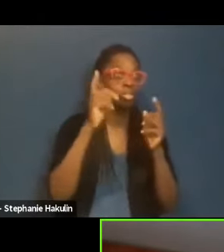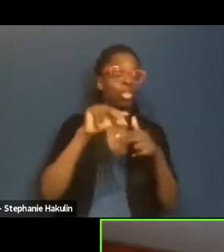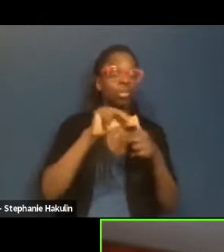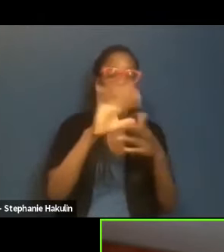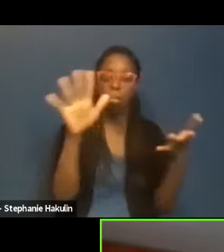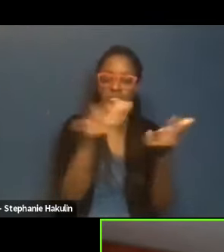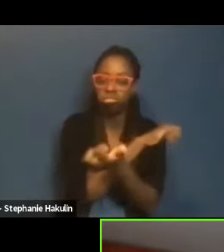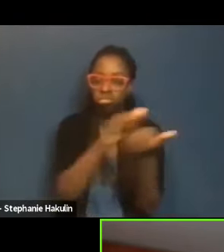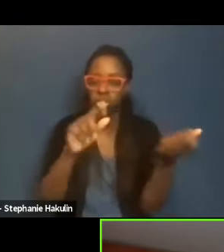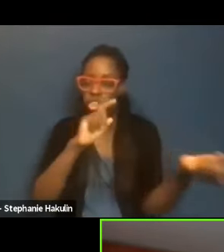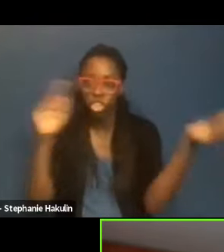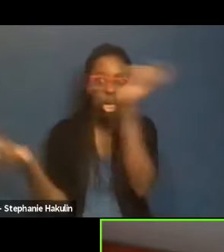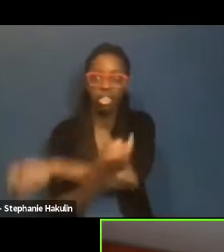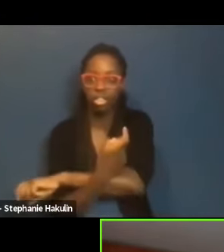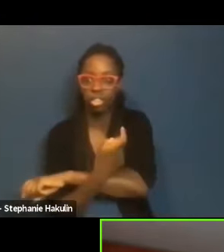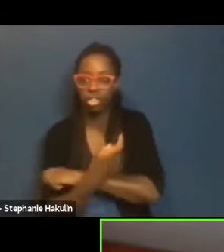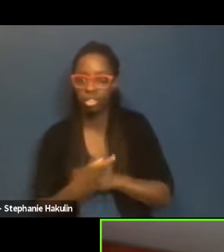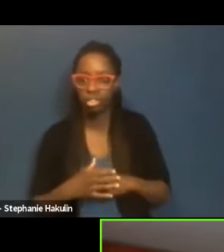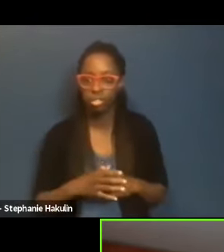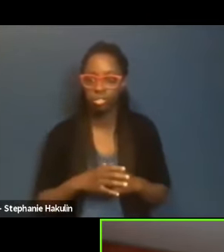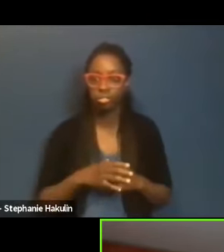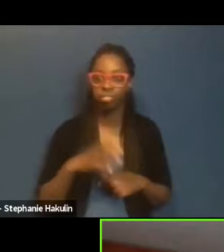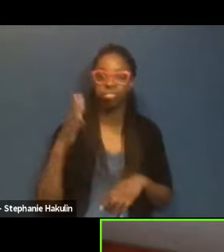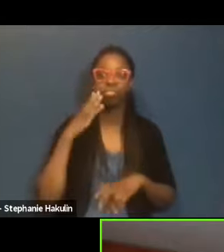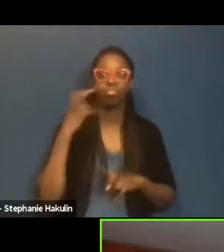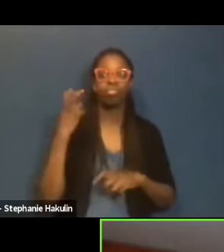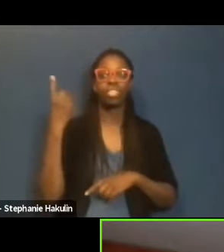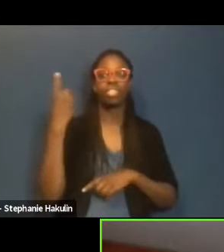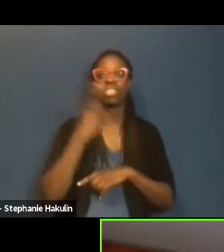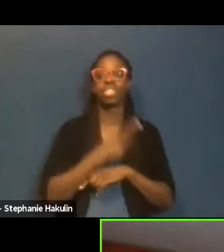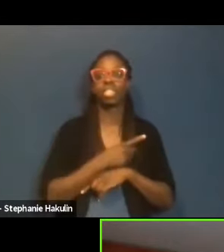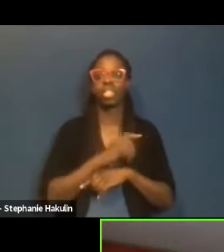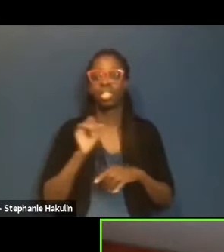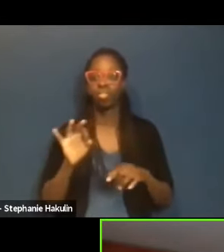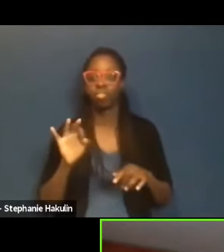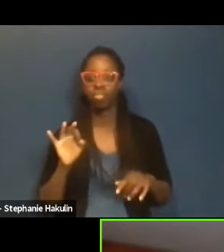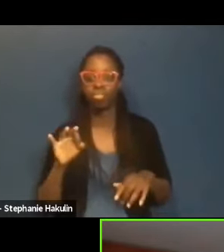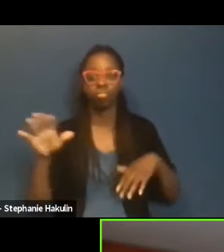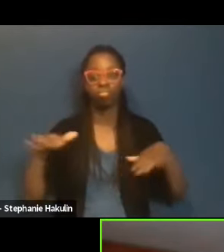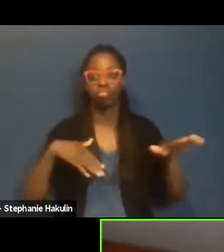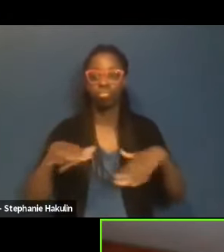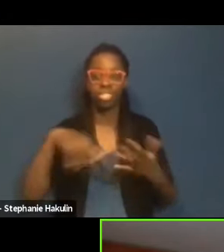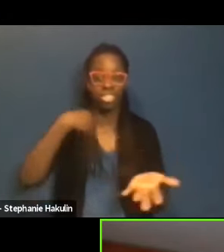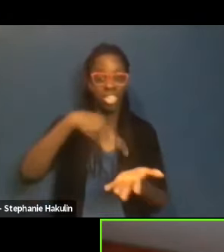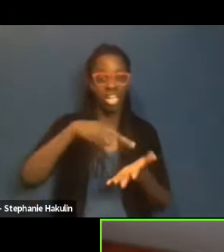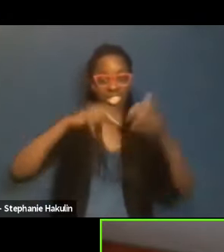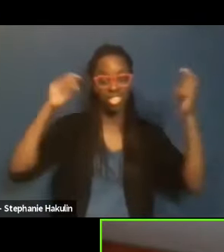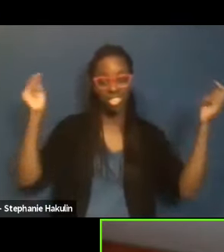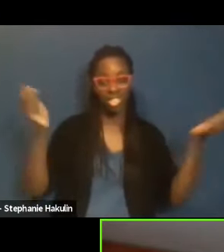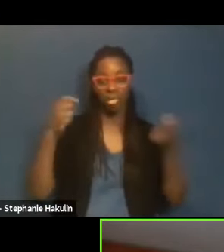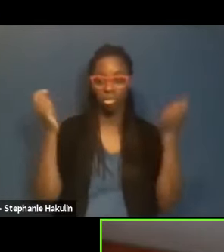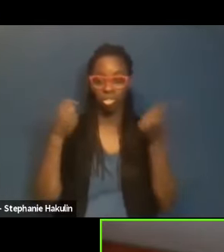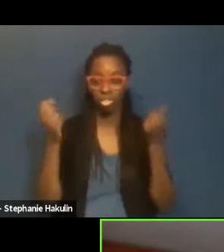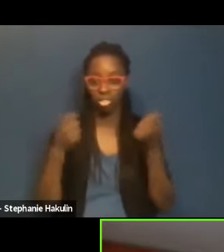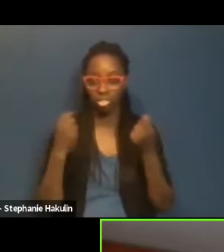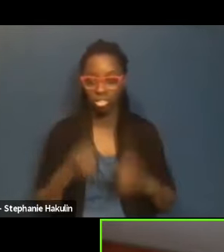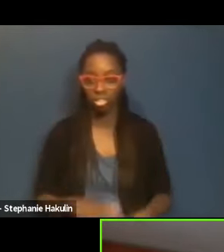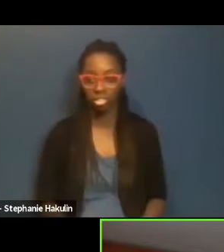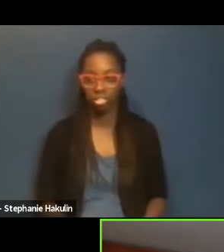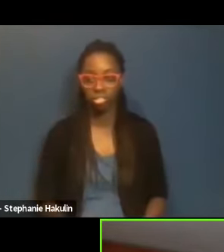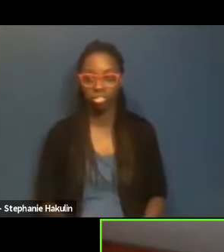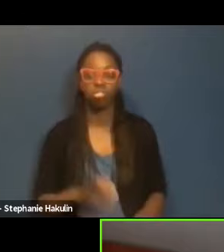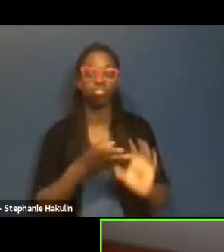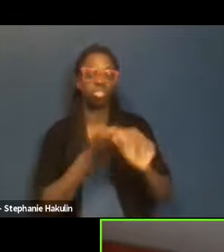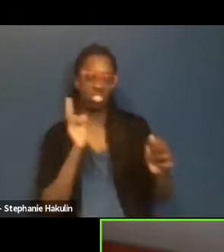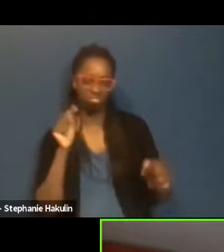perreo. The day of celebration, the day of the resignation. It is only fitting that the revolution